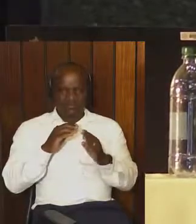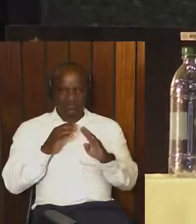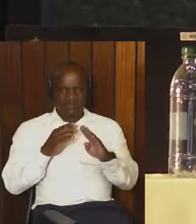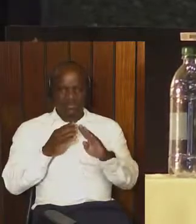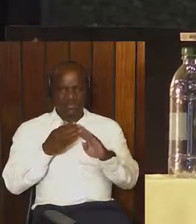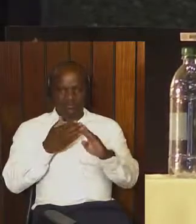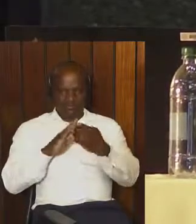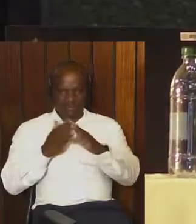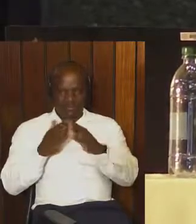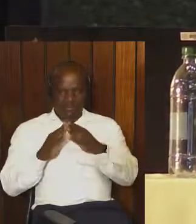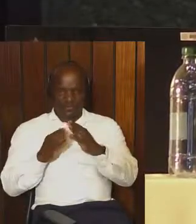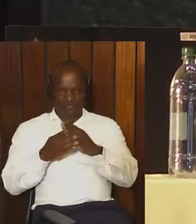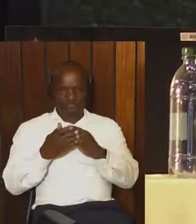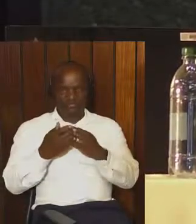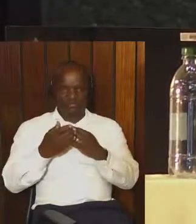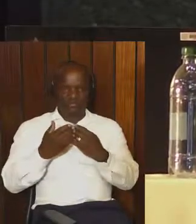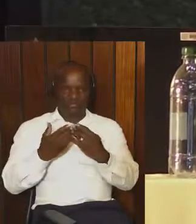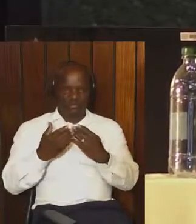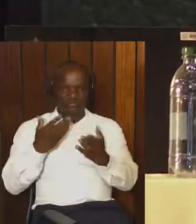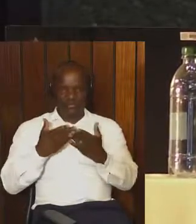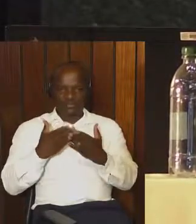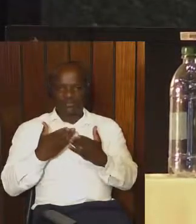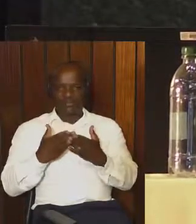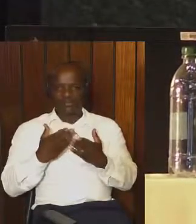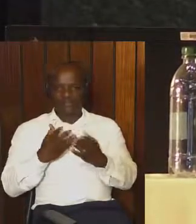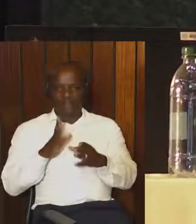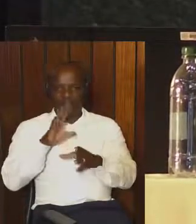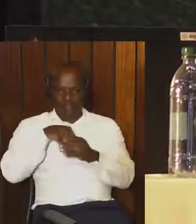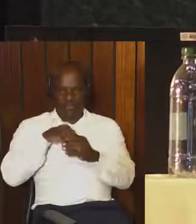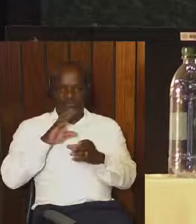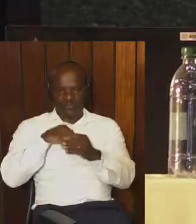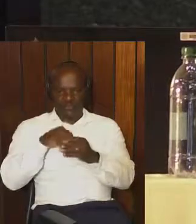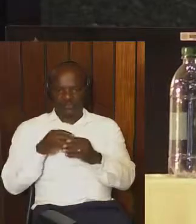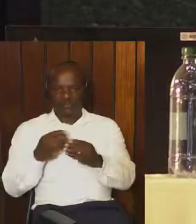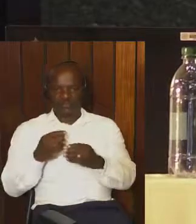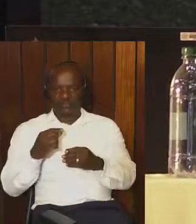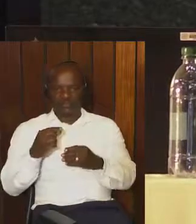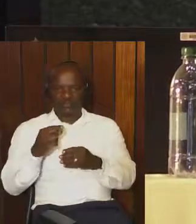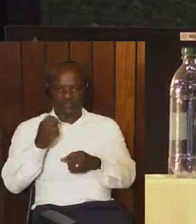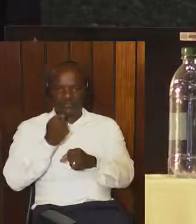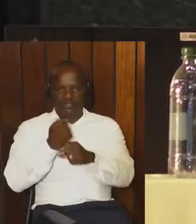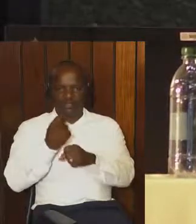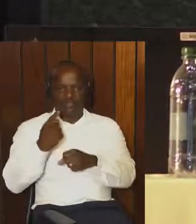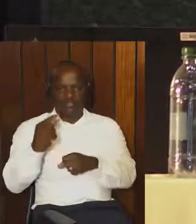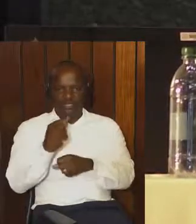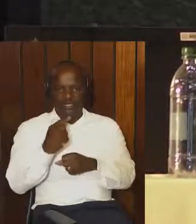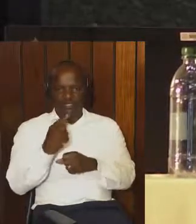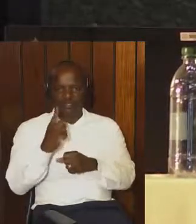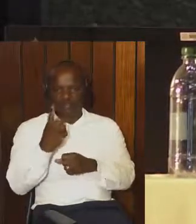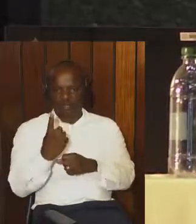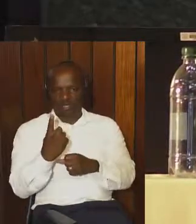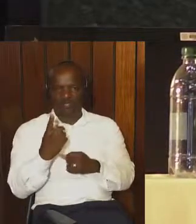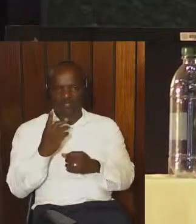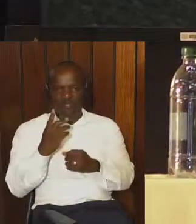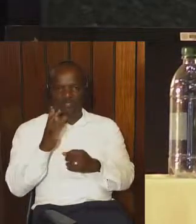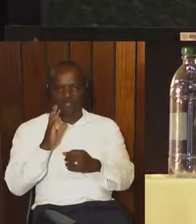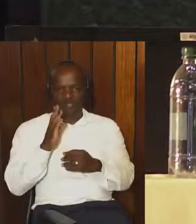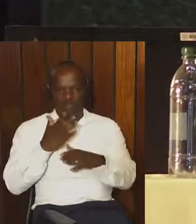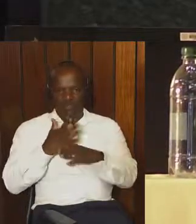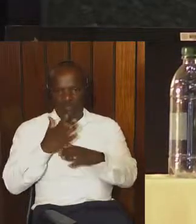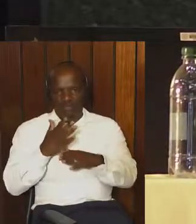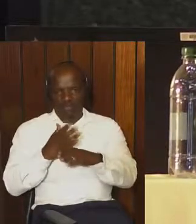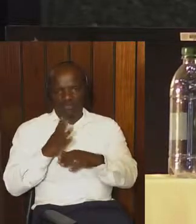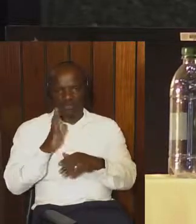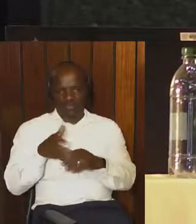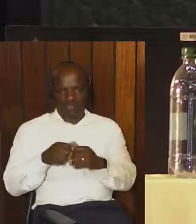be that local participation in terms of construction. So the grade 1s will be working. And it will be a pleasure for us